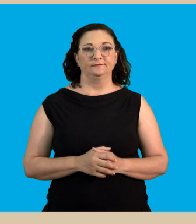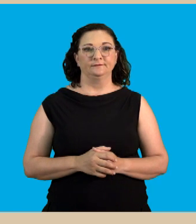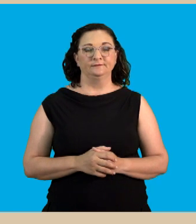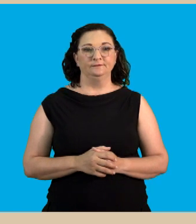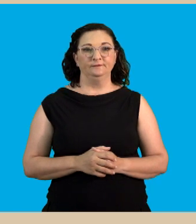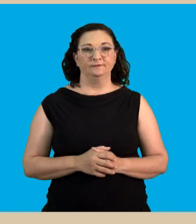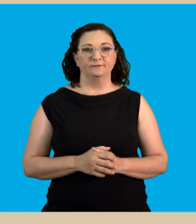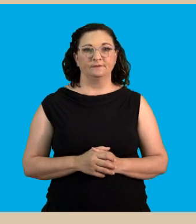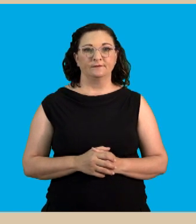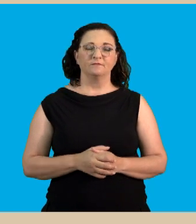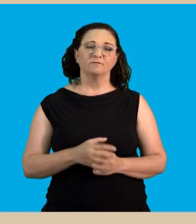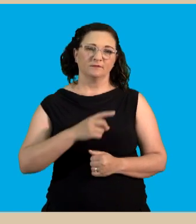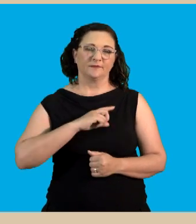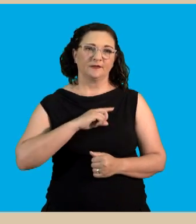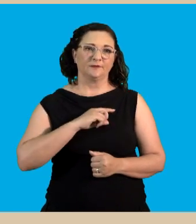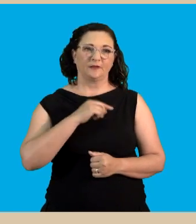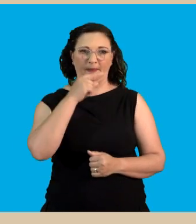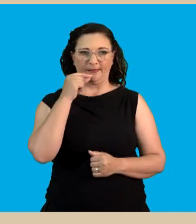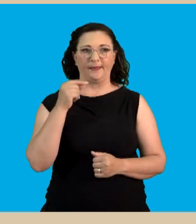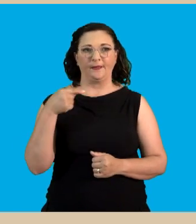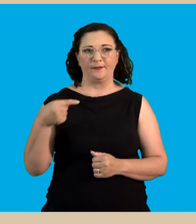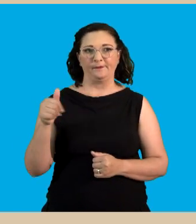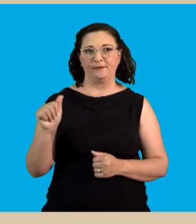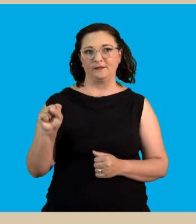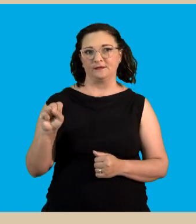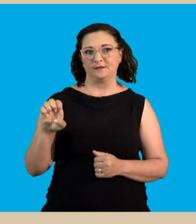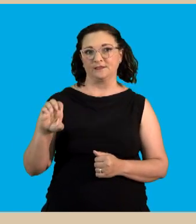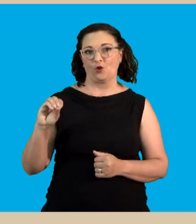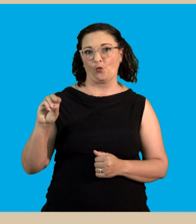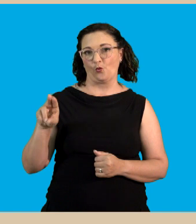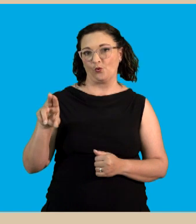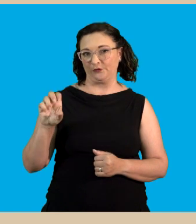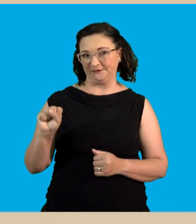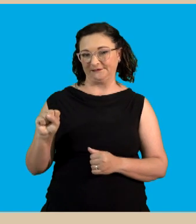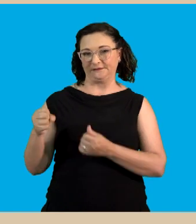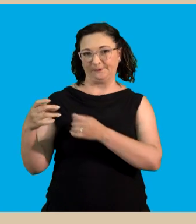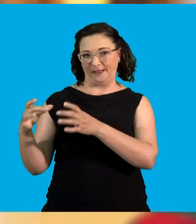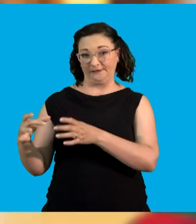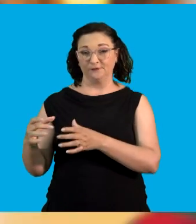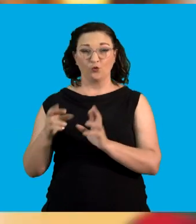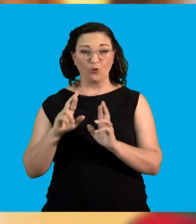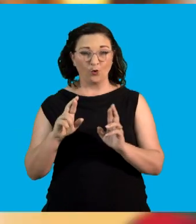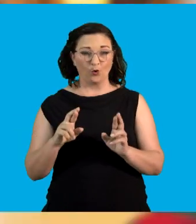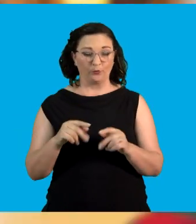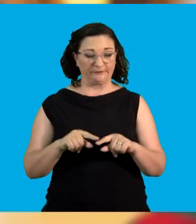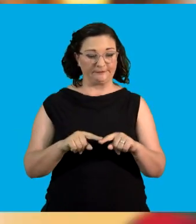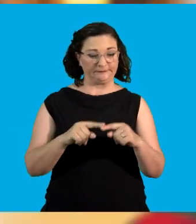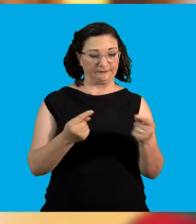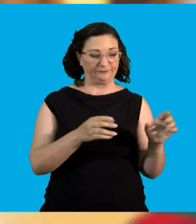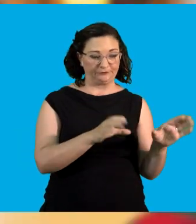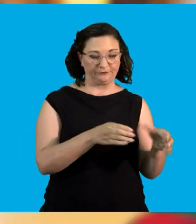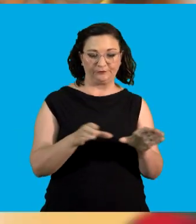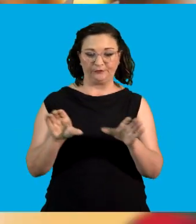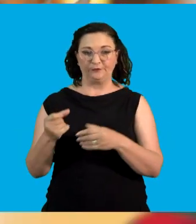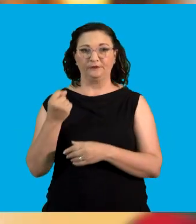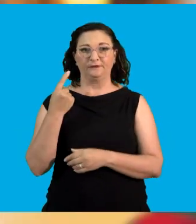Okay, that is why they are referred to as gaseous planets. I hope we are still together, guys. I hope you still understand the difference between